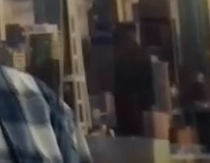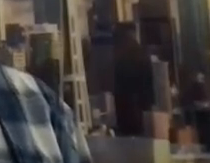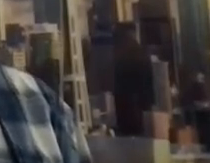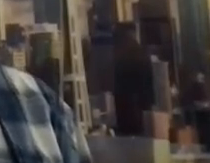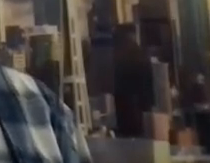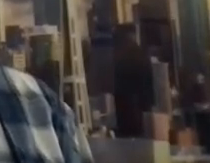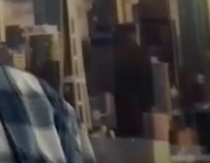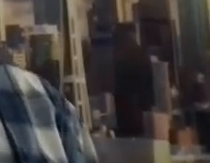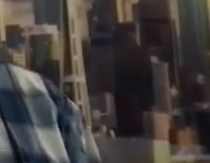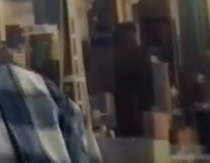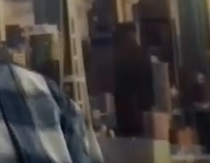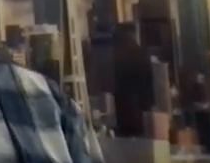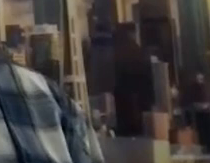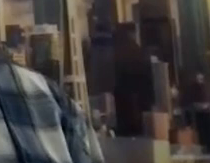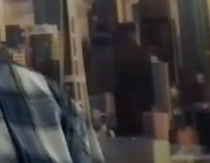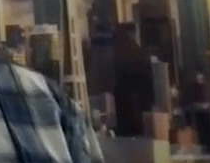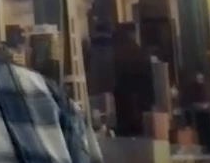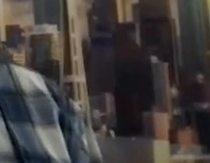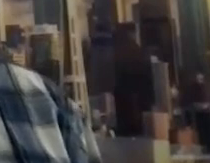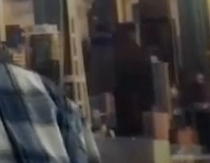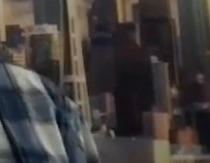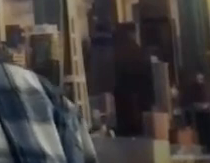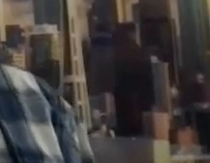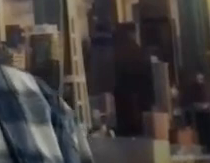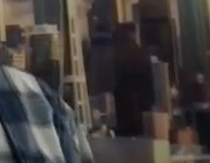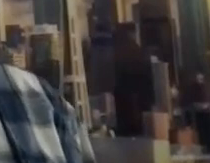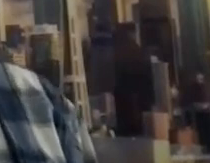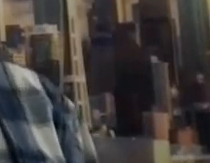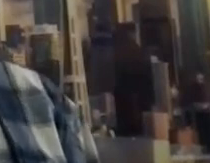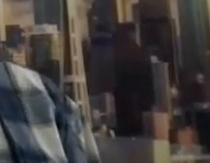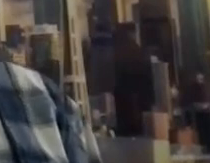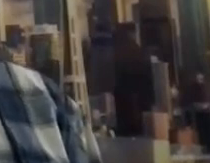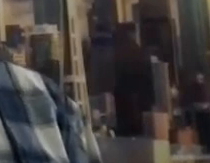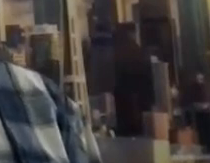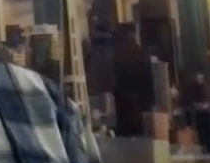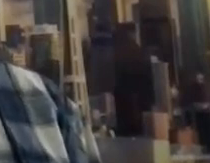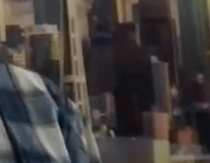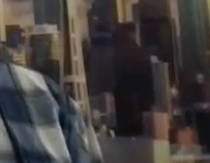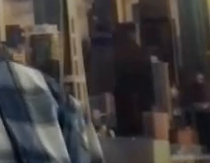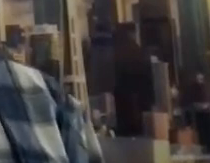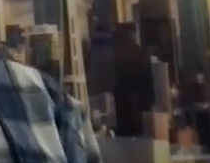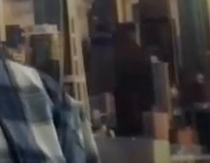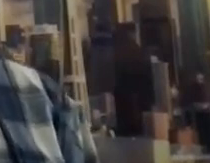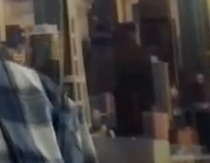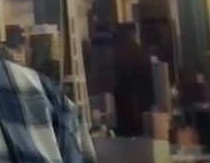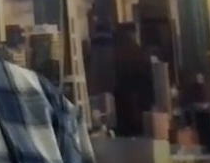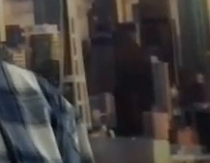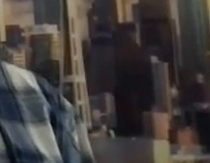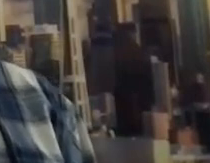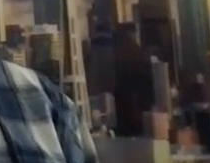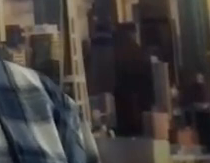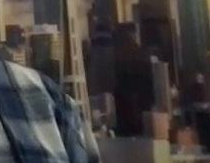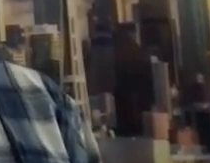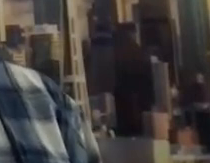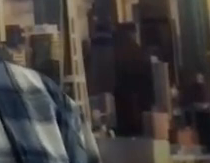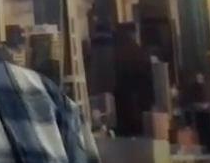I also haven't got any of the PowerPoints. Okay, so that'll be part of my project for this week too, is to send you PowerPoints